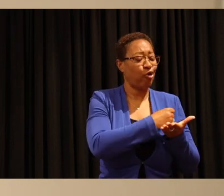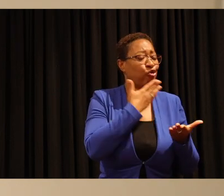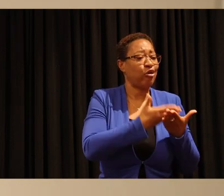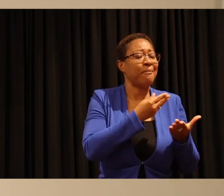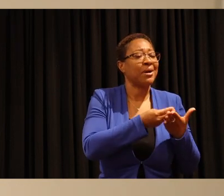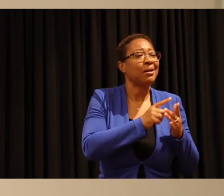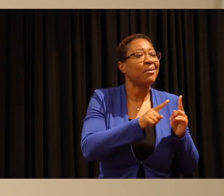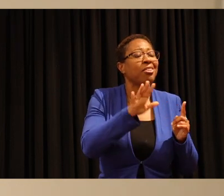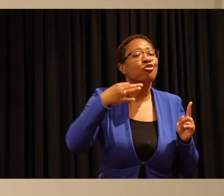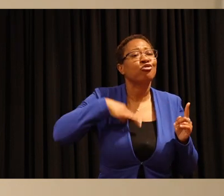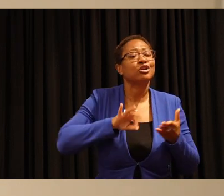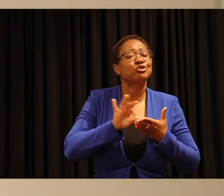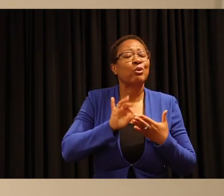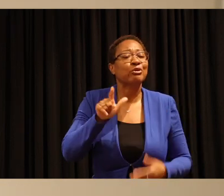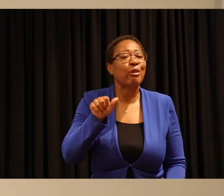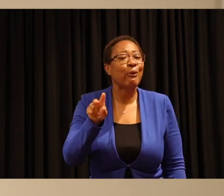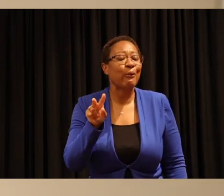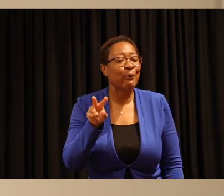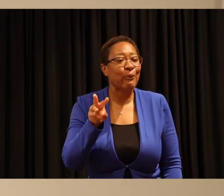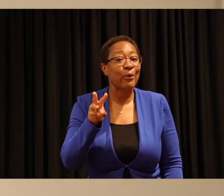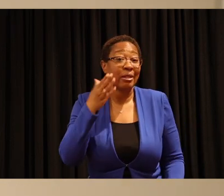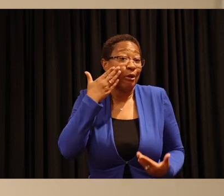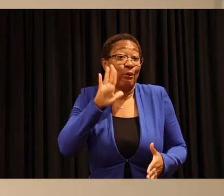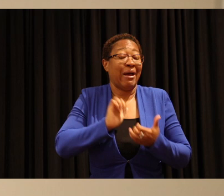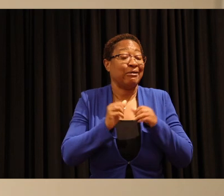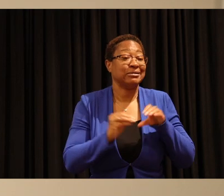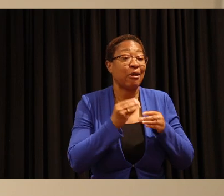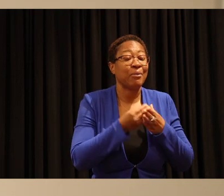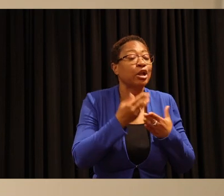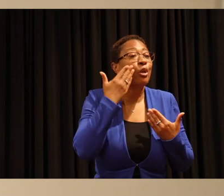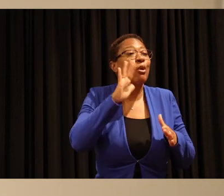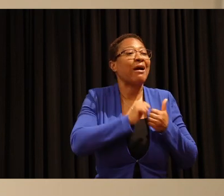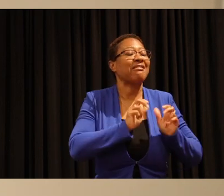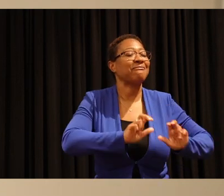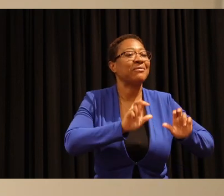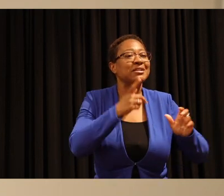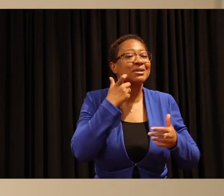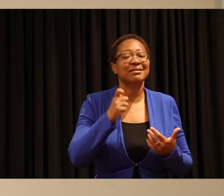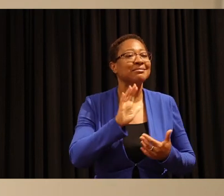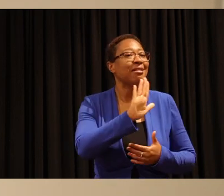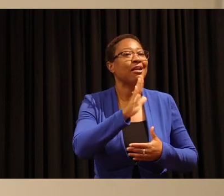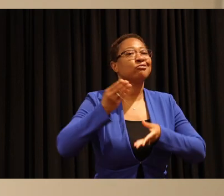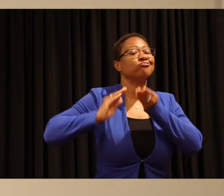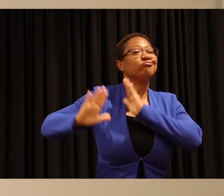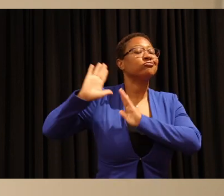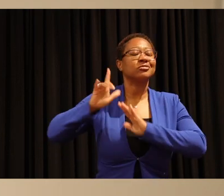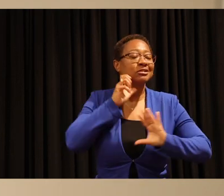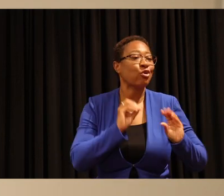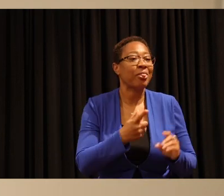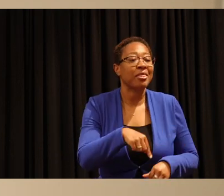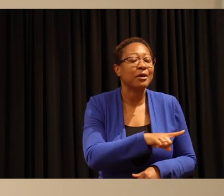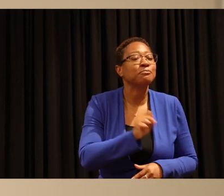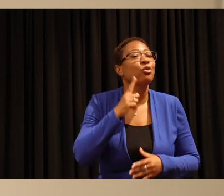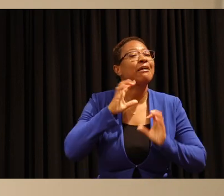score and they don't know how to save money, or they don't know how to maybe invest a little bit, or just different little things that can maybe help put some